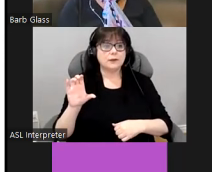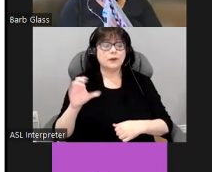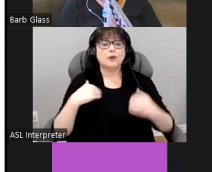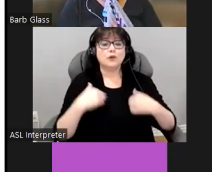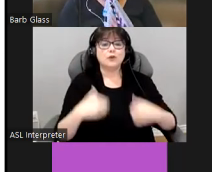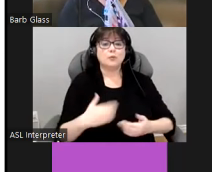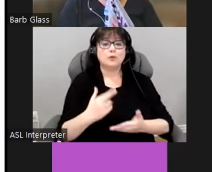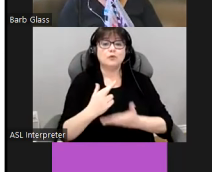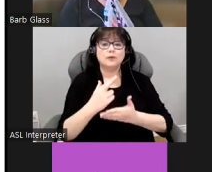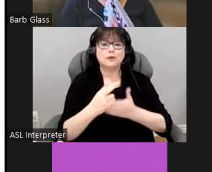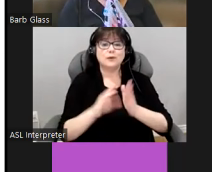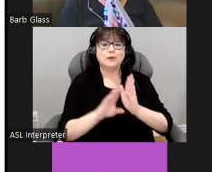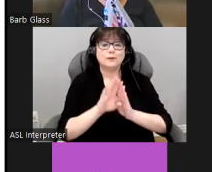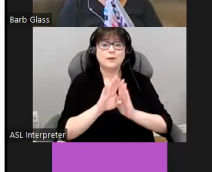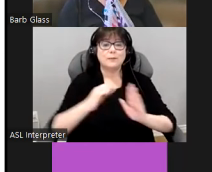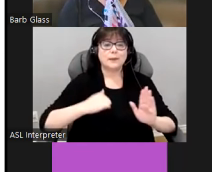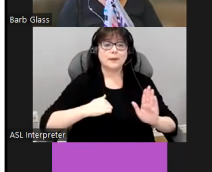end.